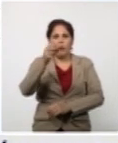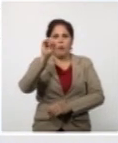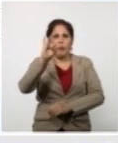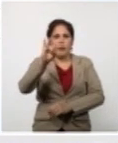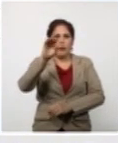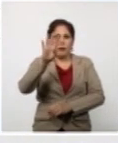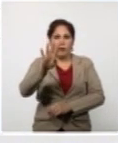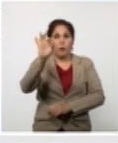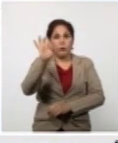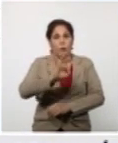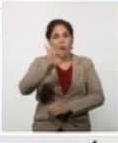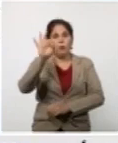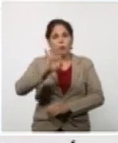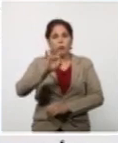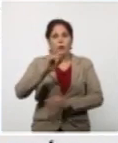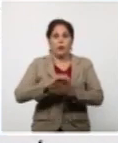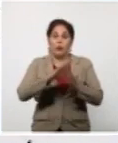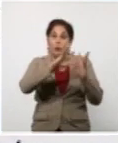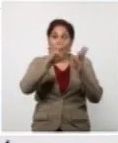3,091,206 confirmed cases,